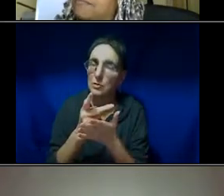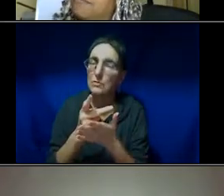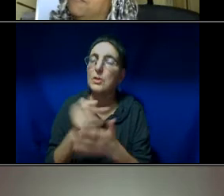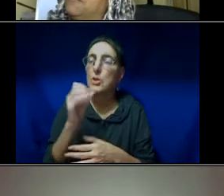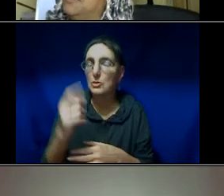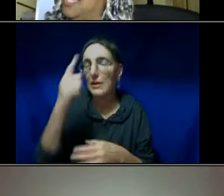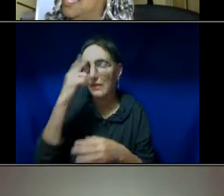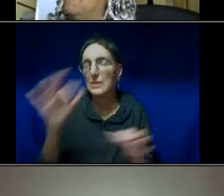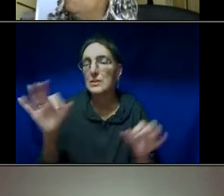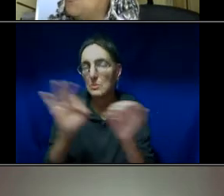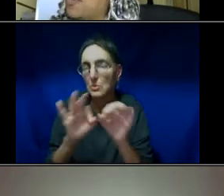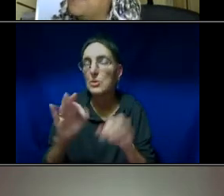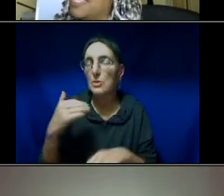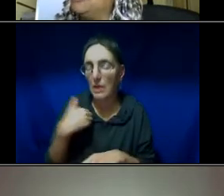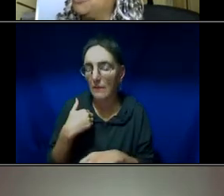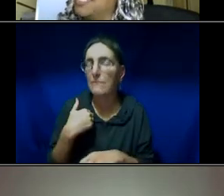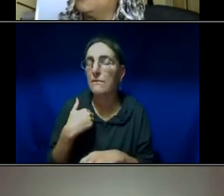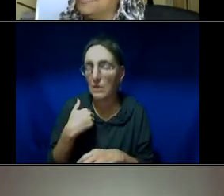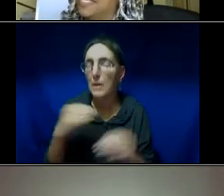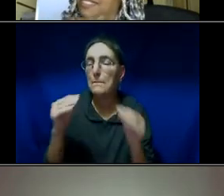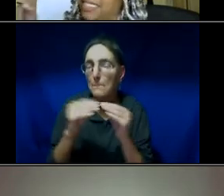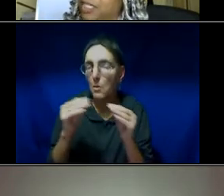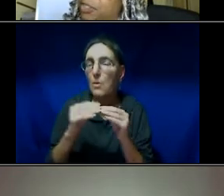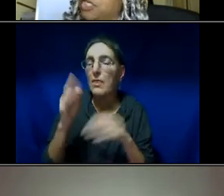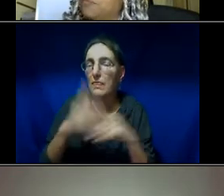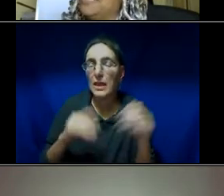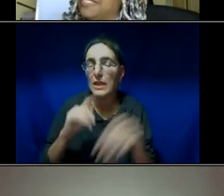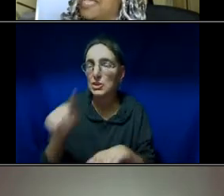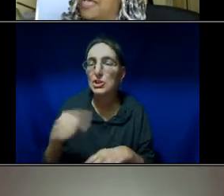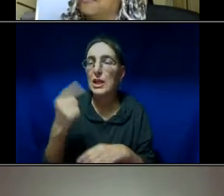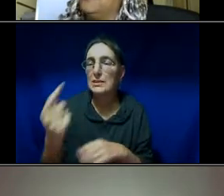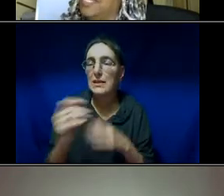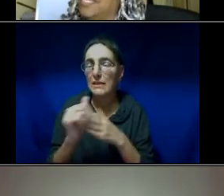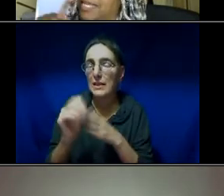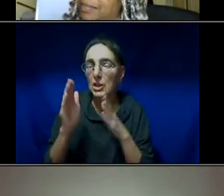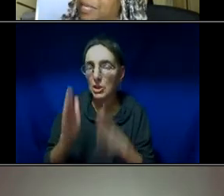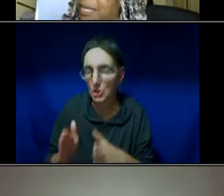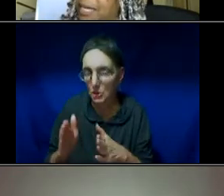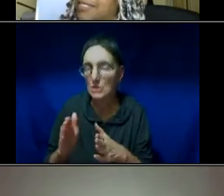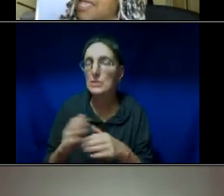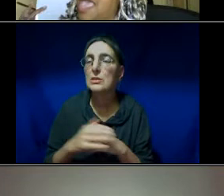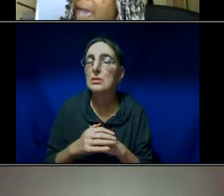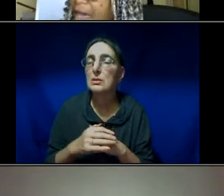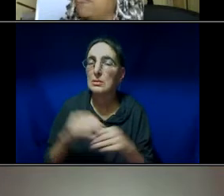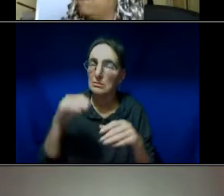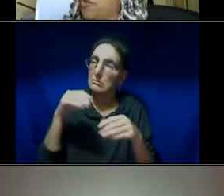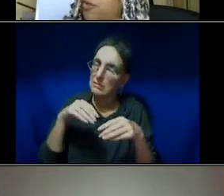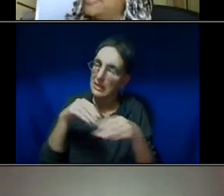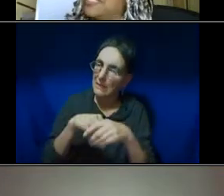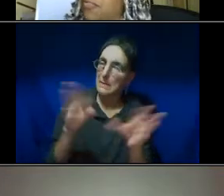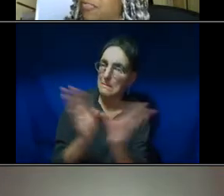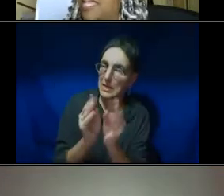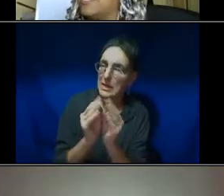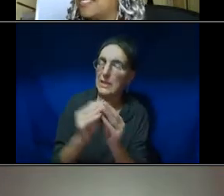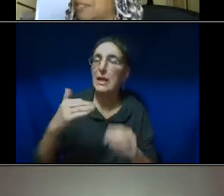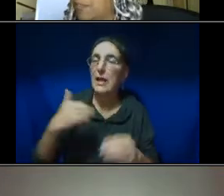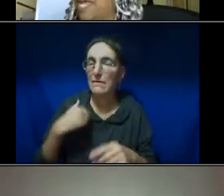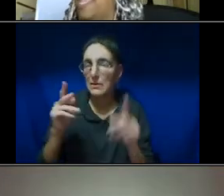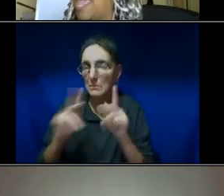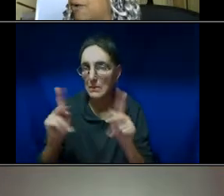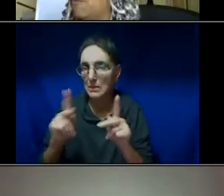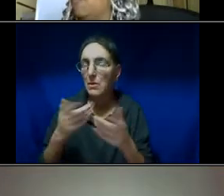to have more than just the leadership in the meetings, have the folks so that they